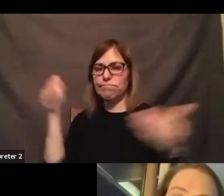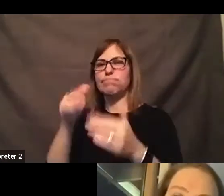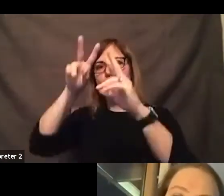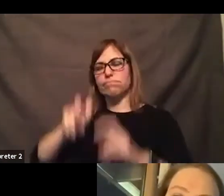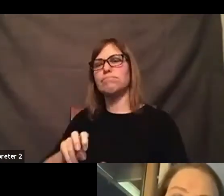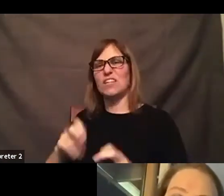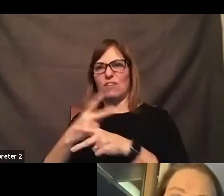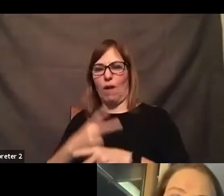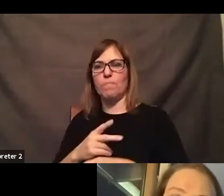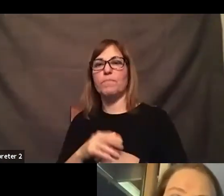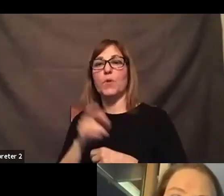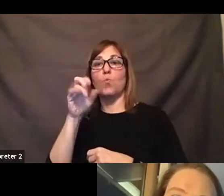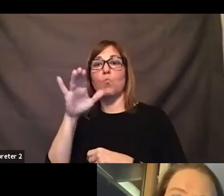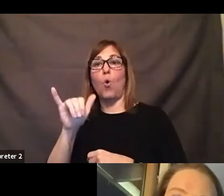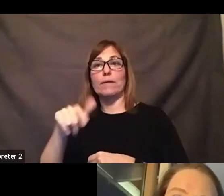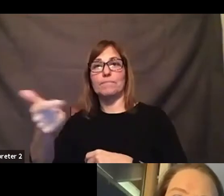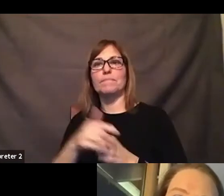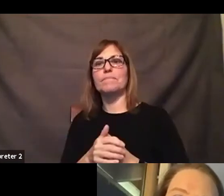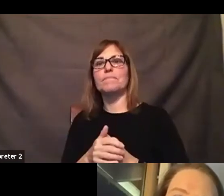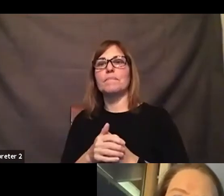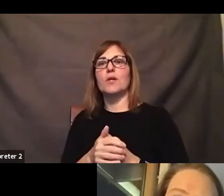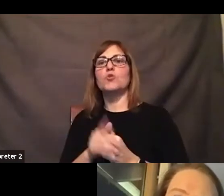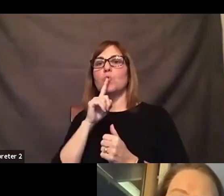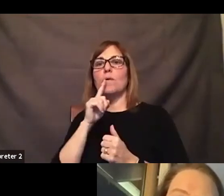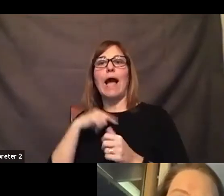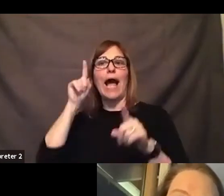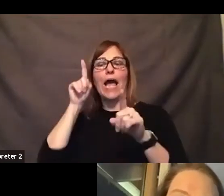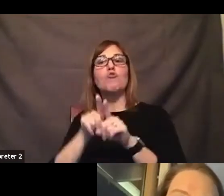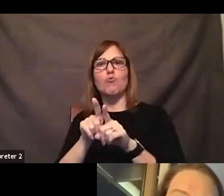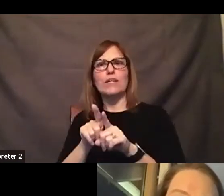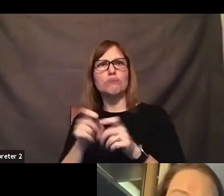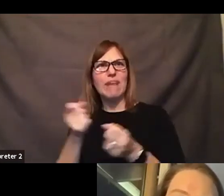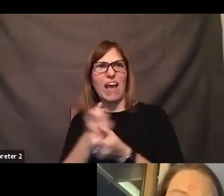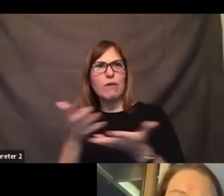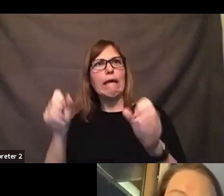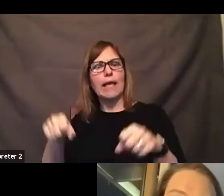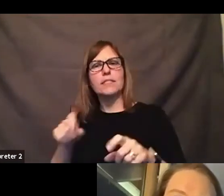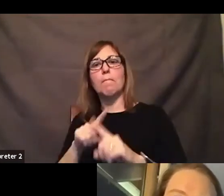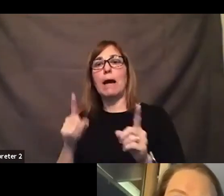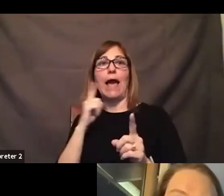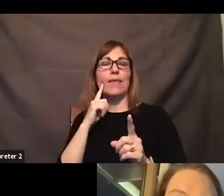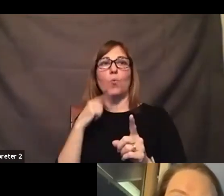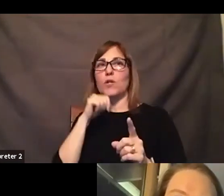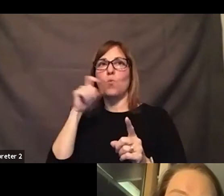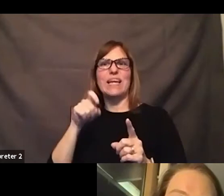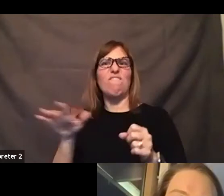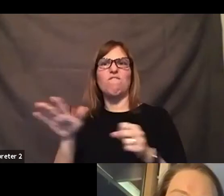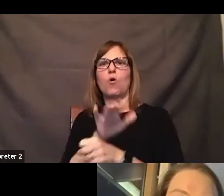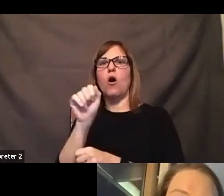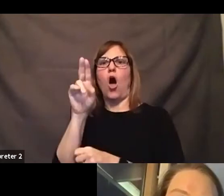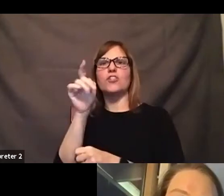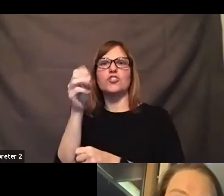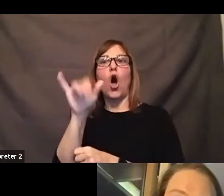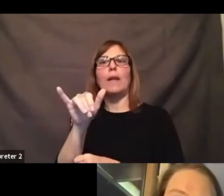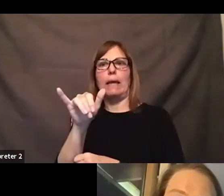Rory? I'm sure. I agree with all of those things, but also I think you don't even need full autonomy. If I can